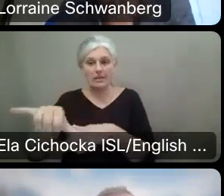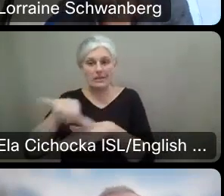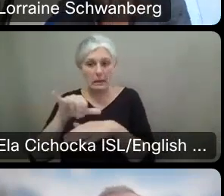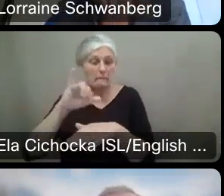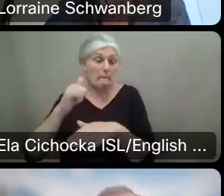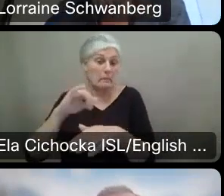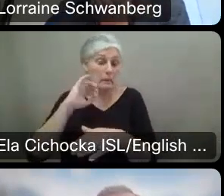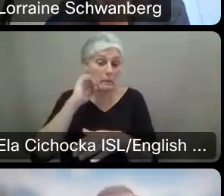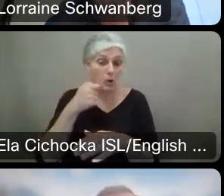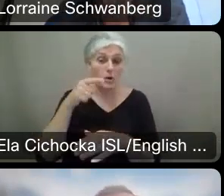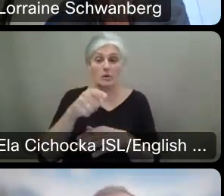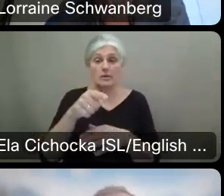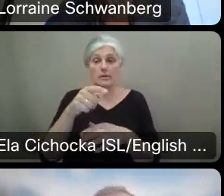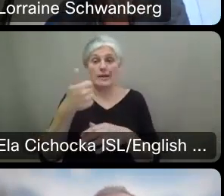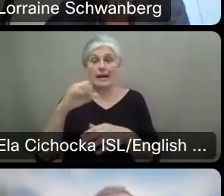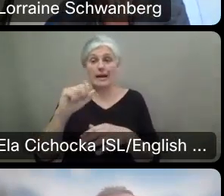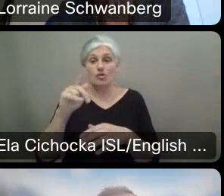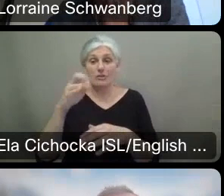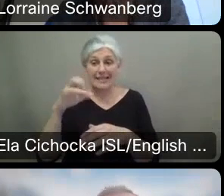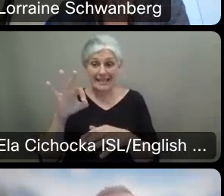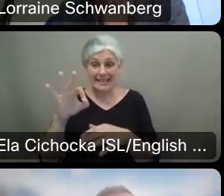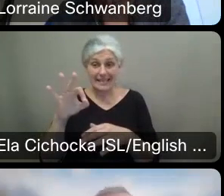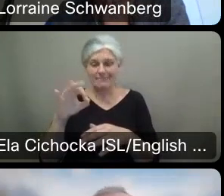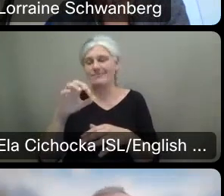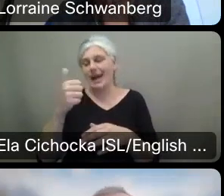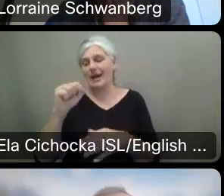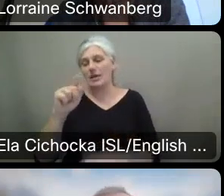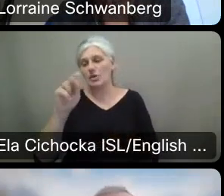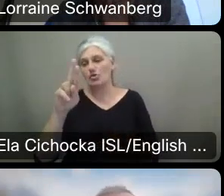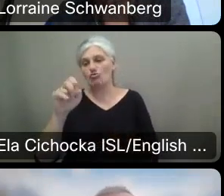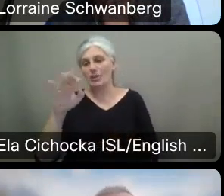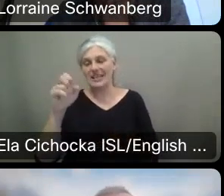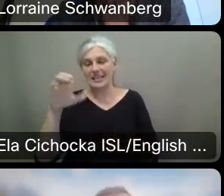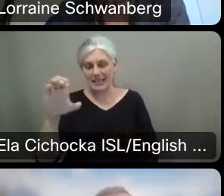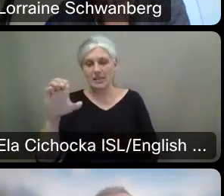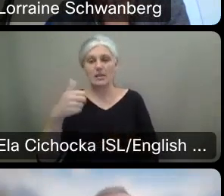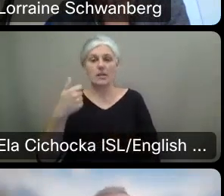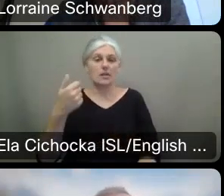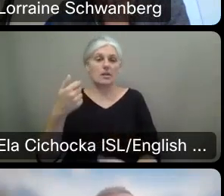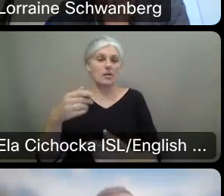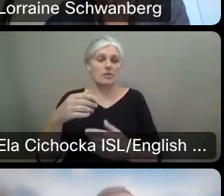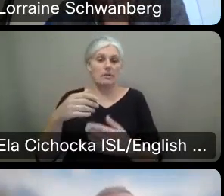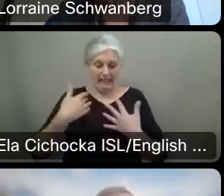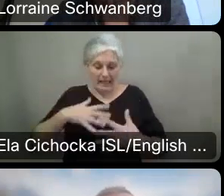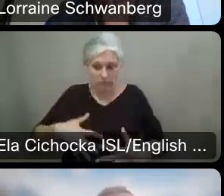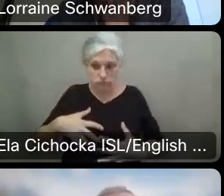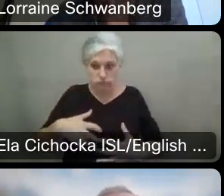to iatrogenic injury to another organ. It may be due to sepsis. It may be due to